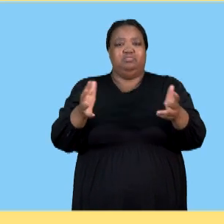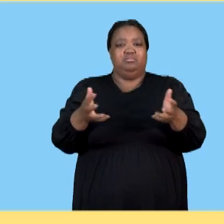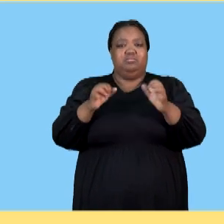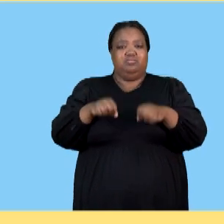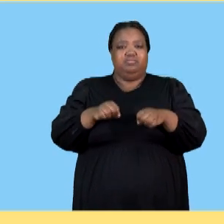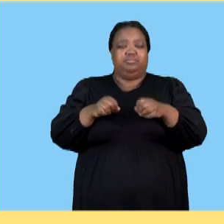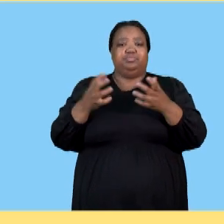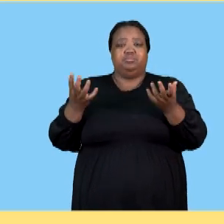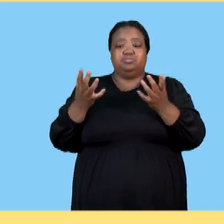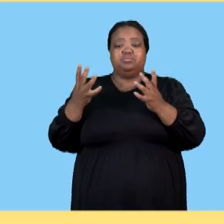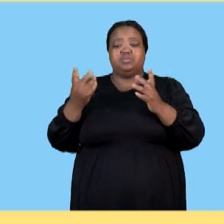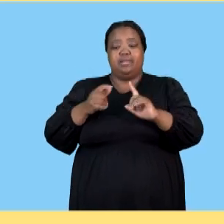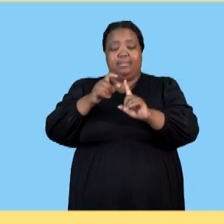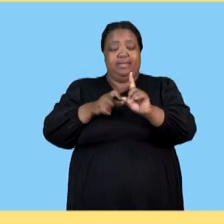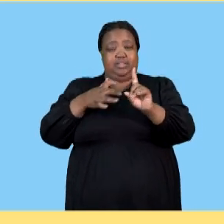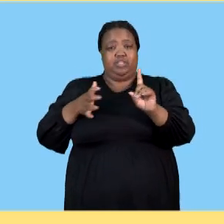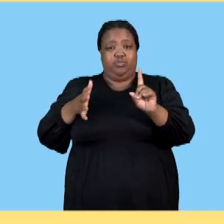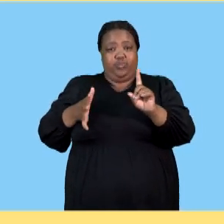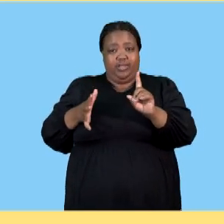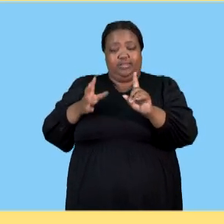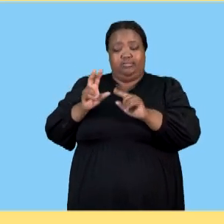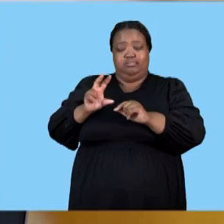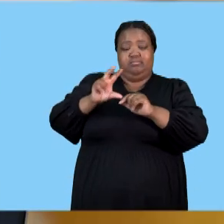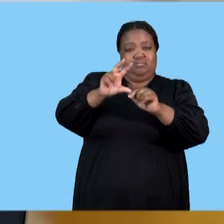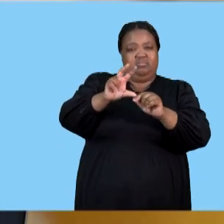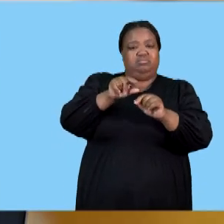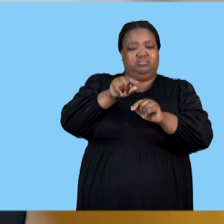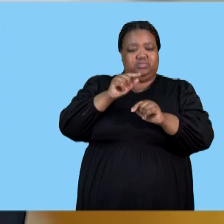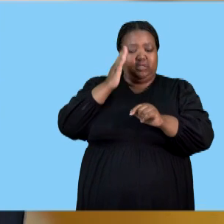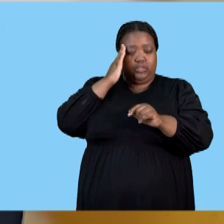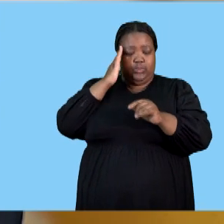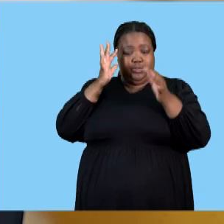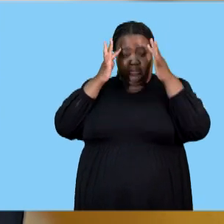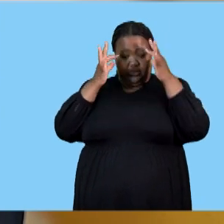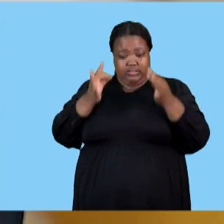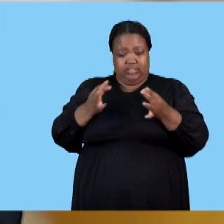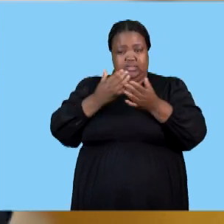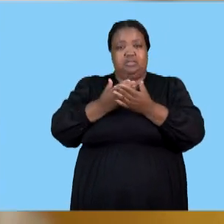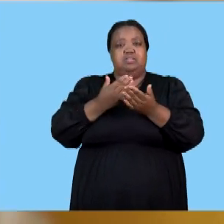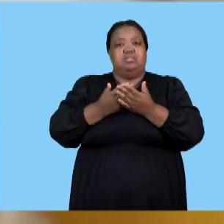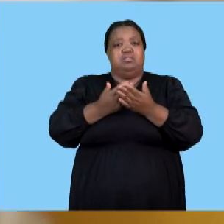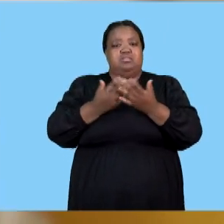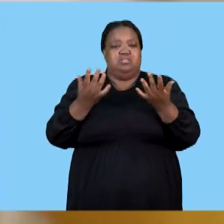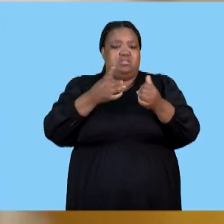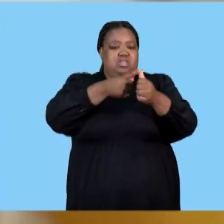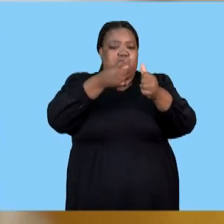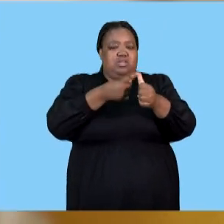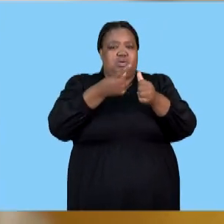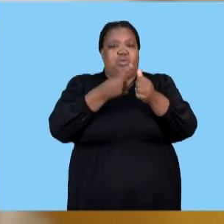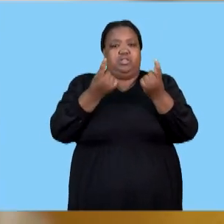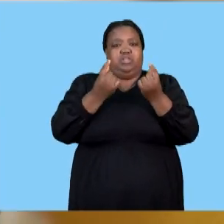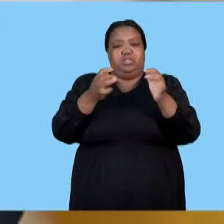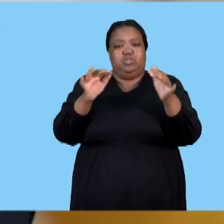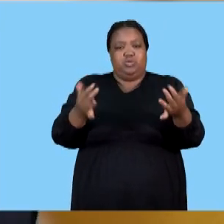then inform the potential investor if he should invest in a particular company. Let's go and see how we can calculate